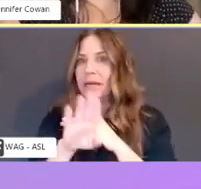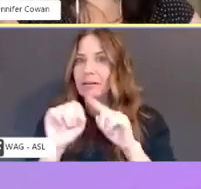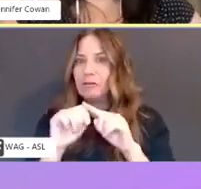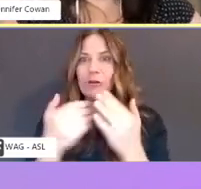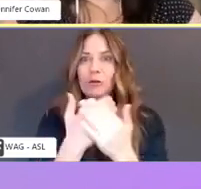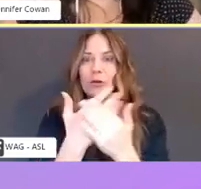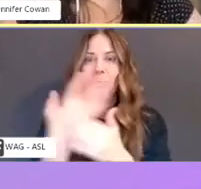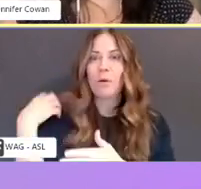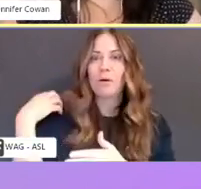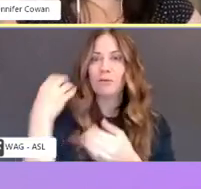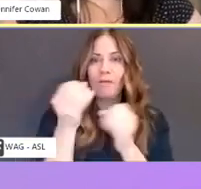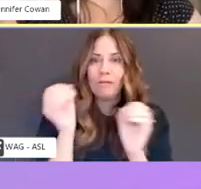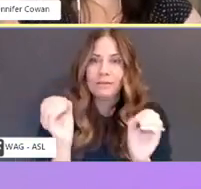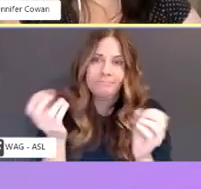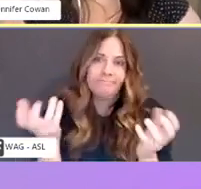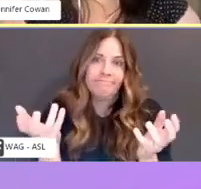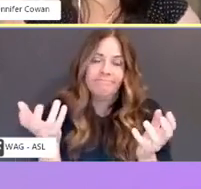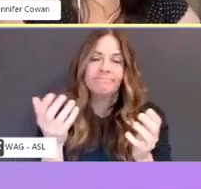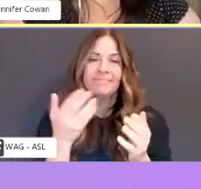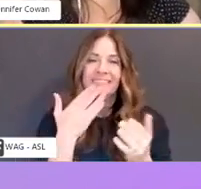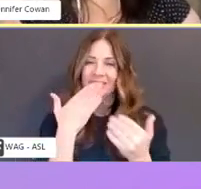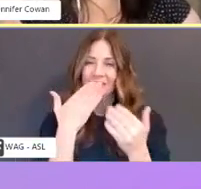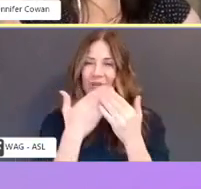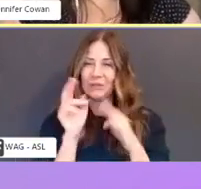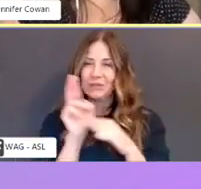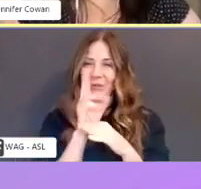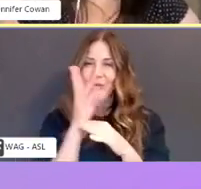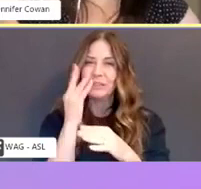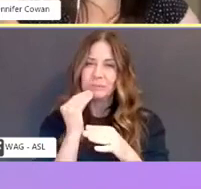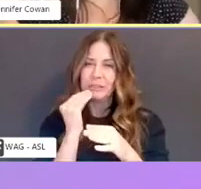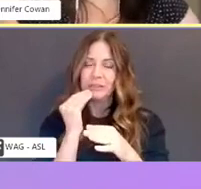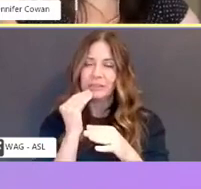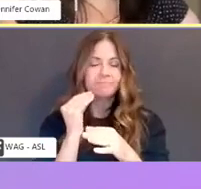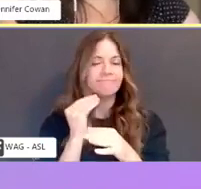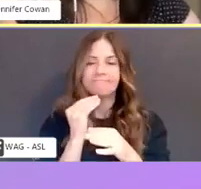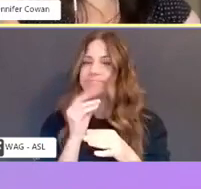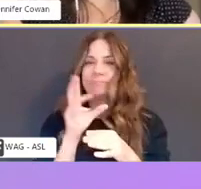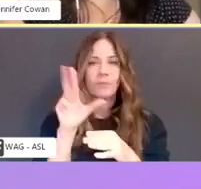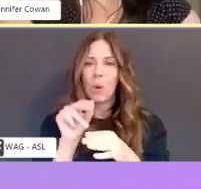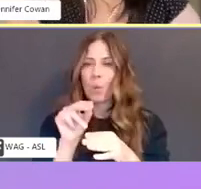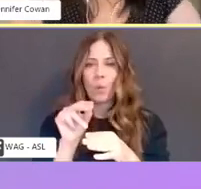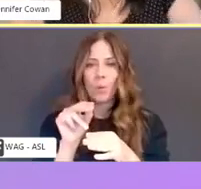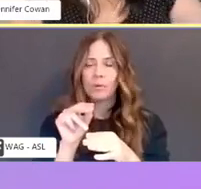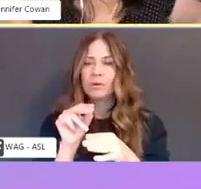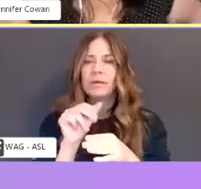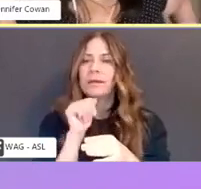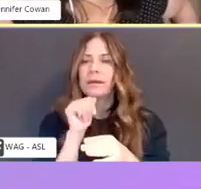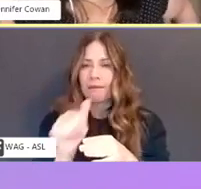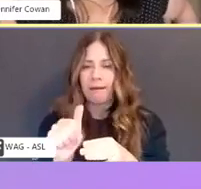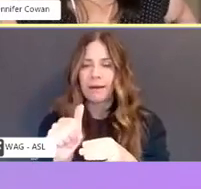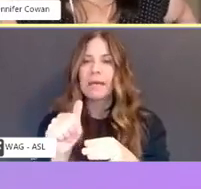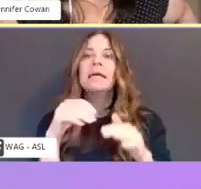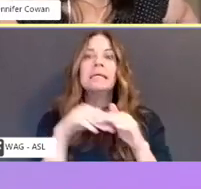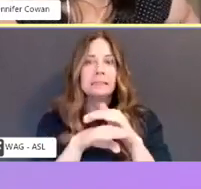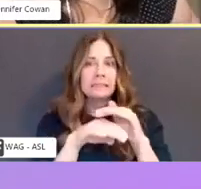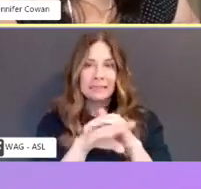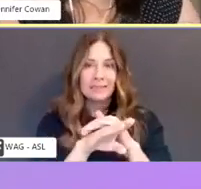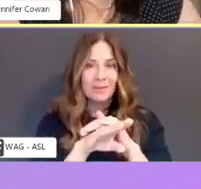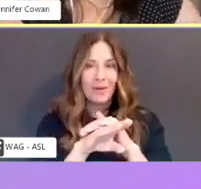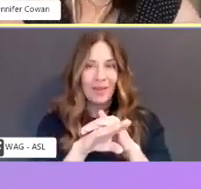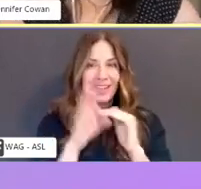boss's office. And really, is this a good user experience? Absolutely not. Is it an accessible experience?